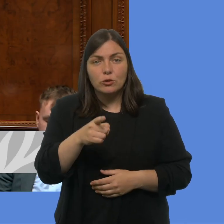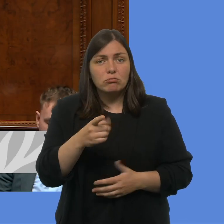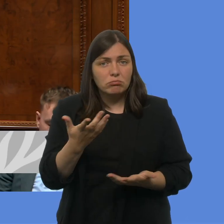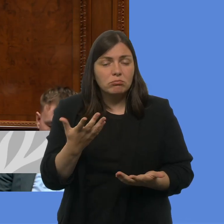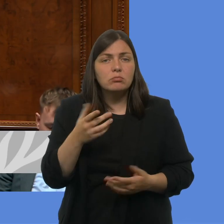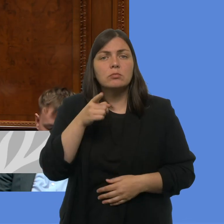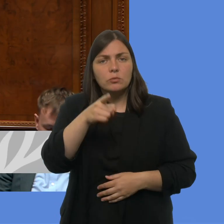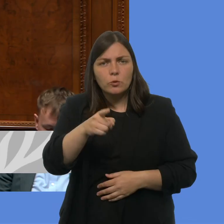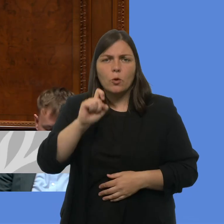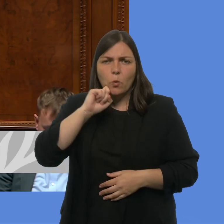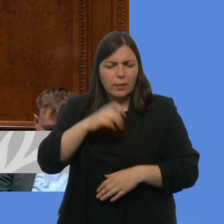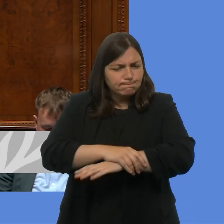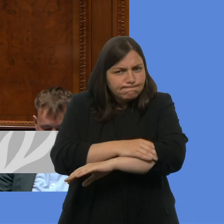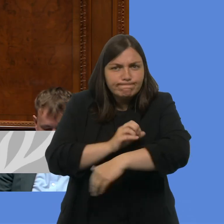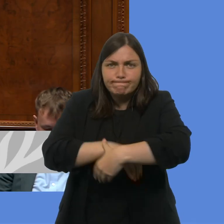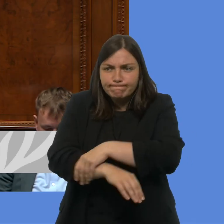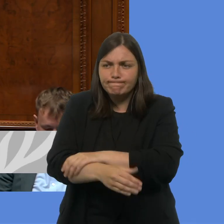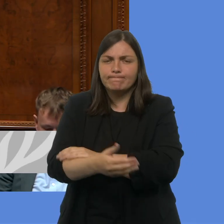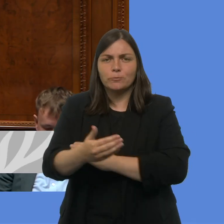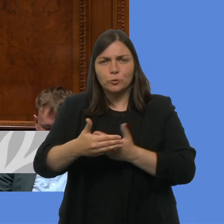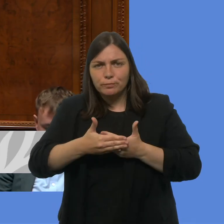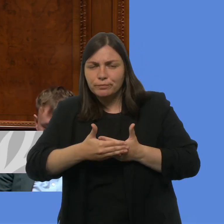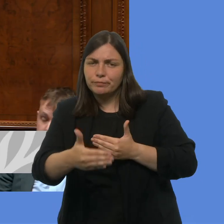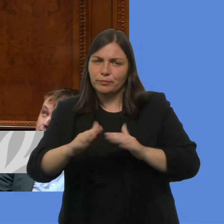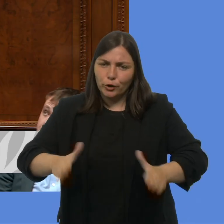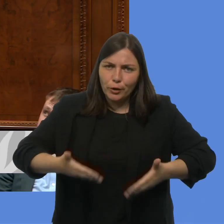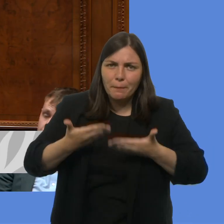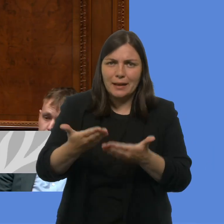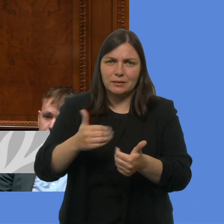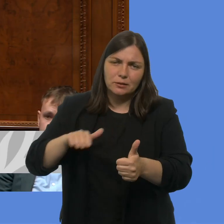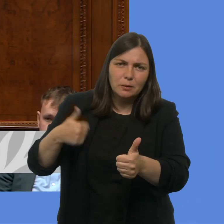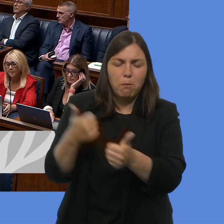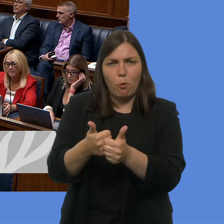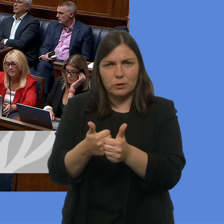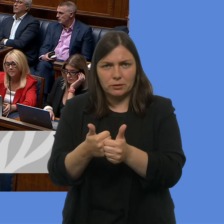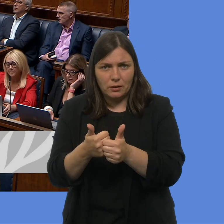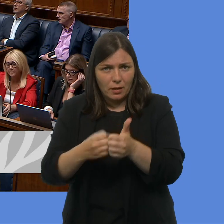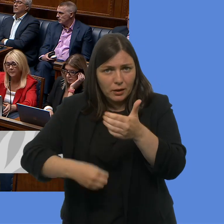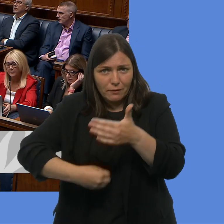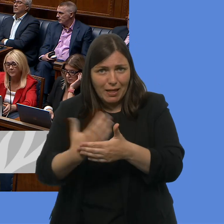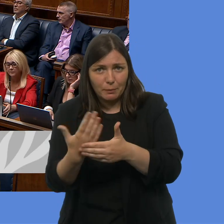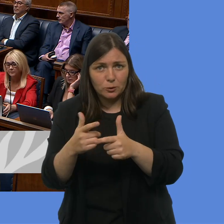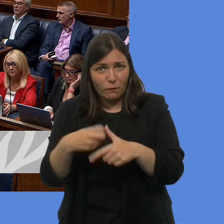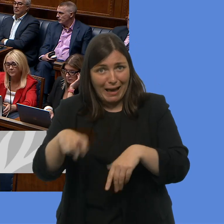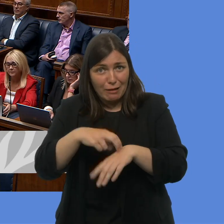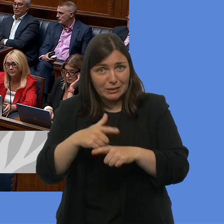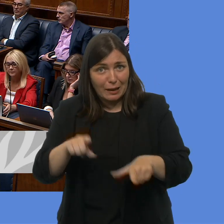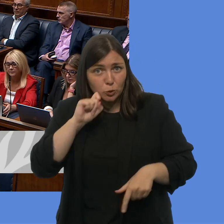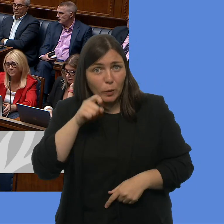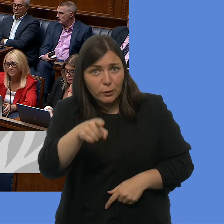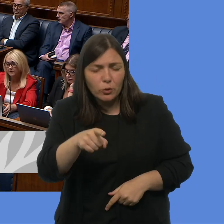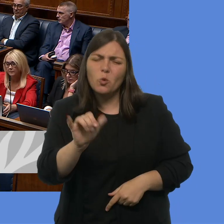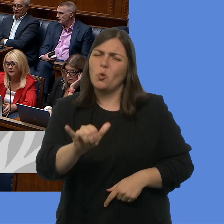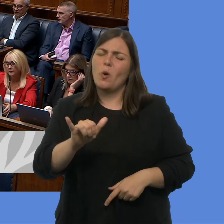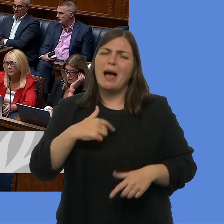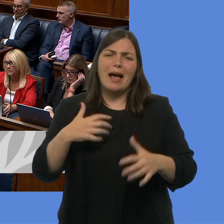continue to commit to support the development of the Irish language, because there's much more to do. Minister. Yeah, I mean, I totally agree with you. There